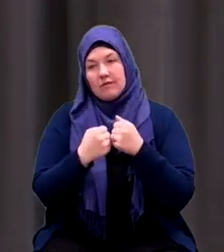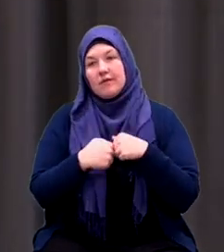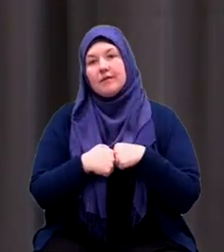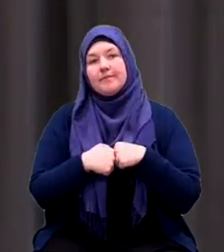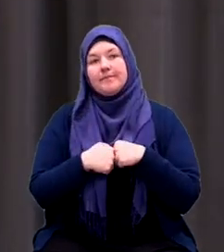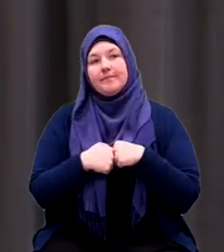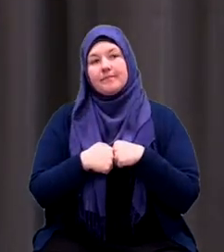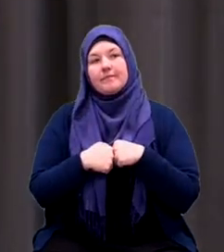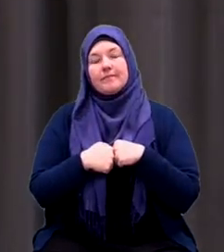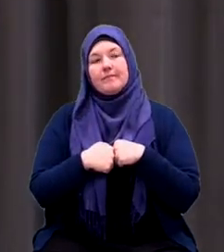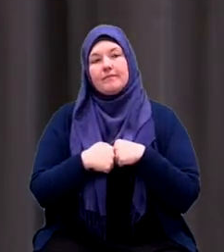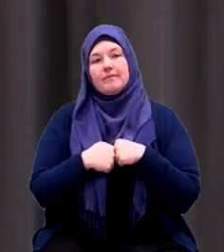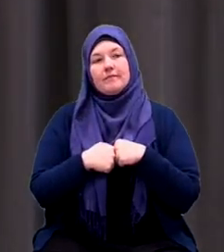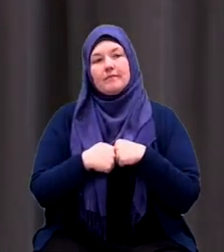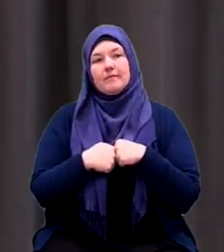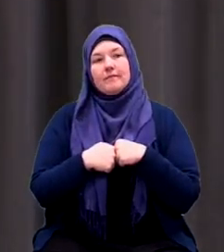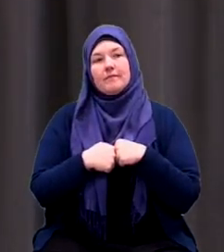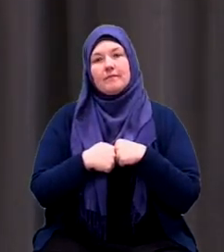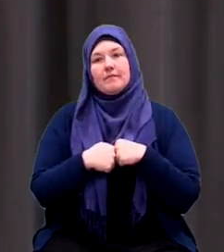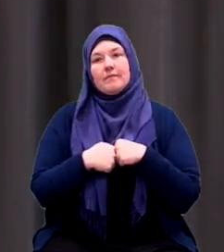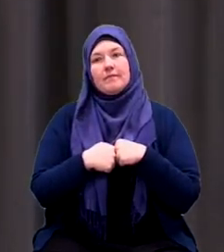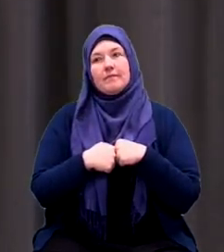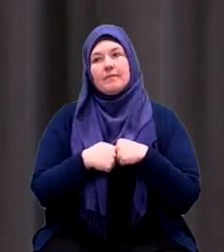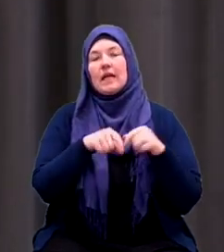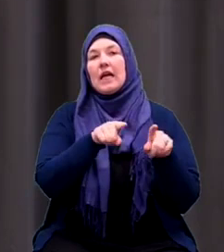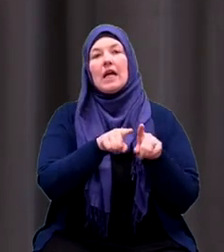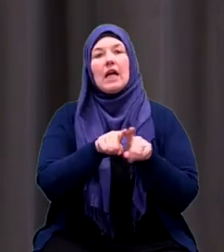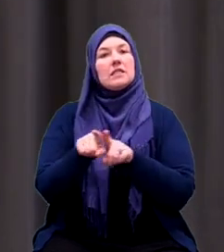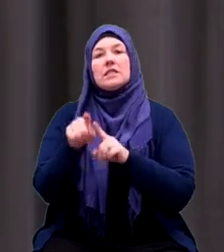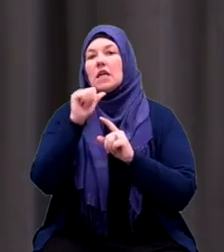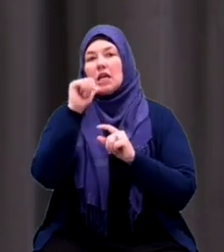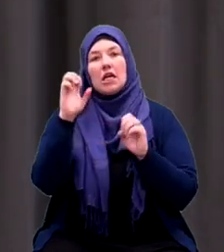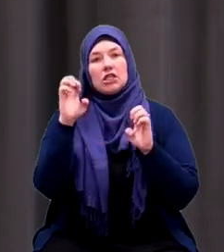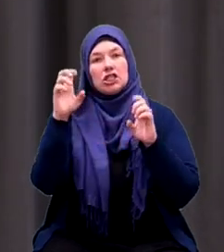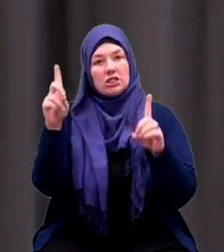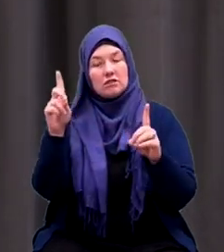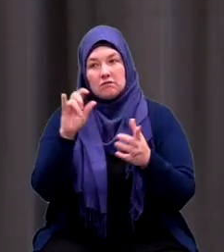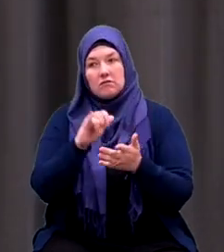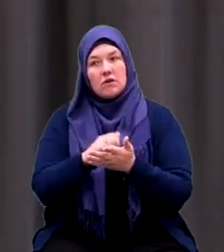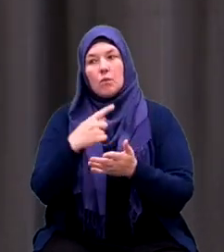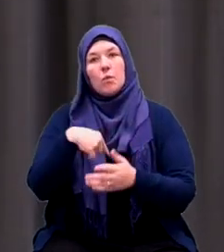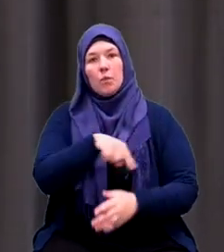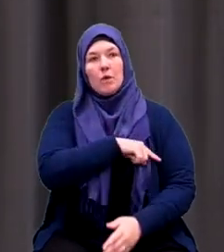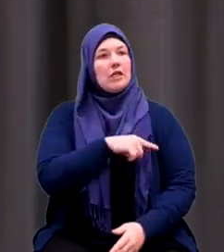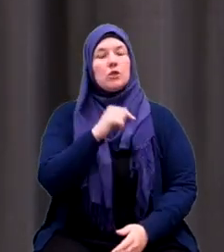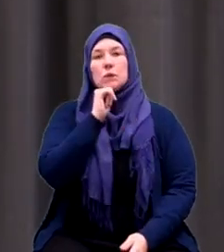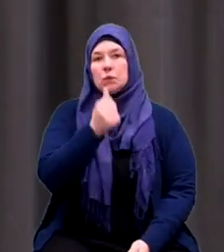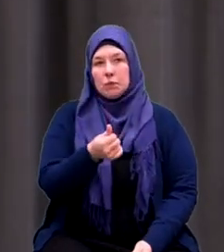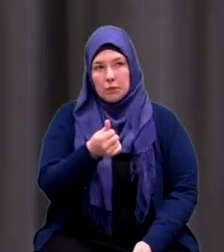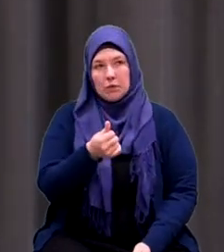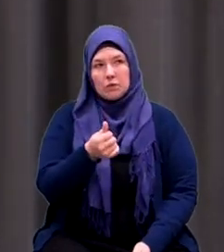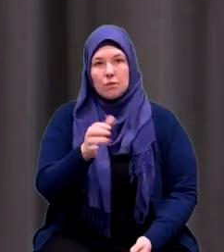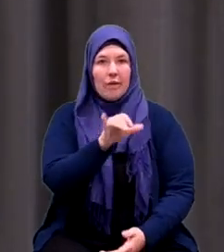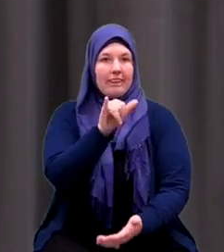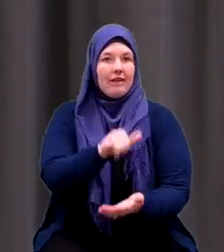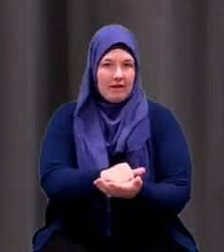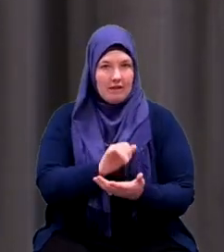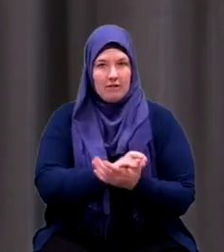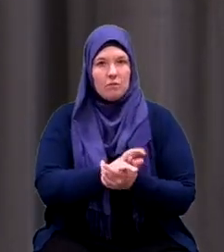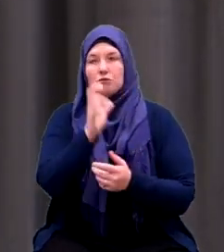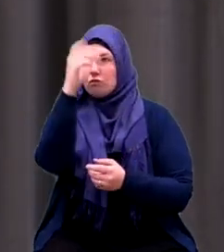are as uneducated as they are is the fact that we do not do that.